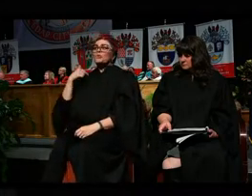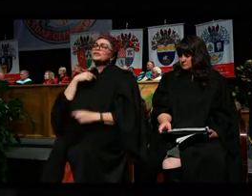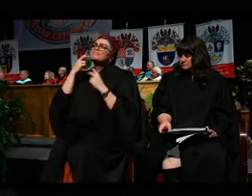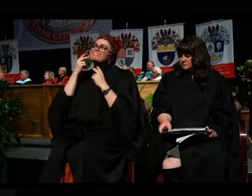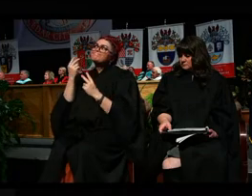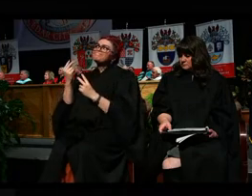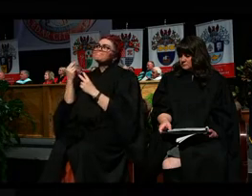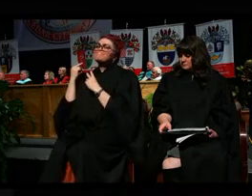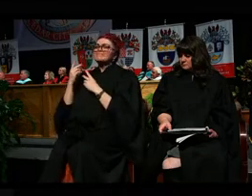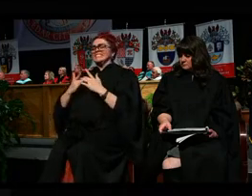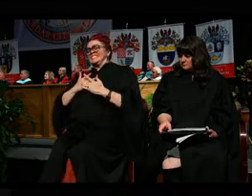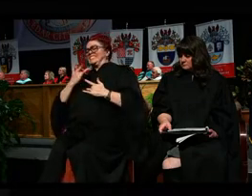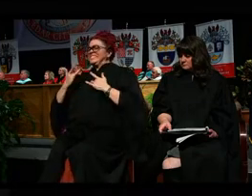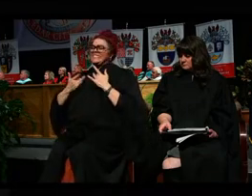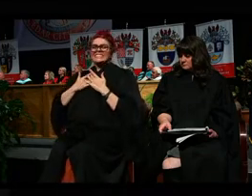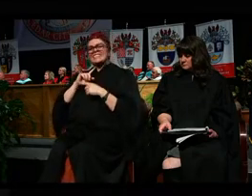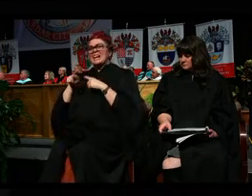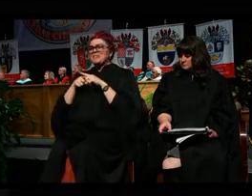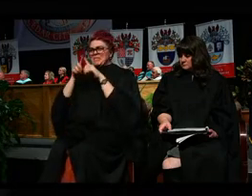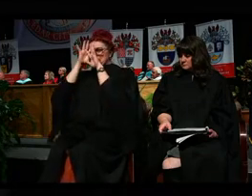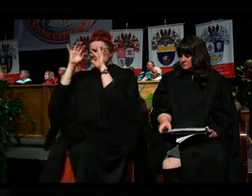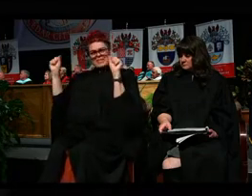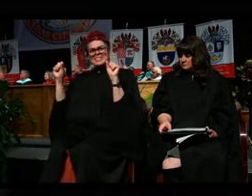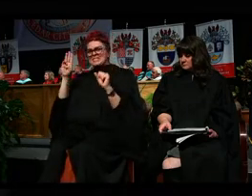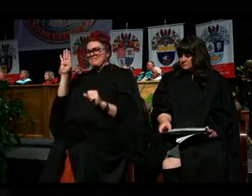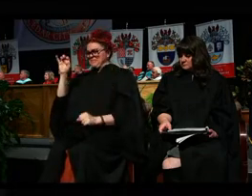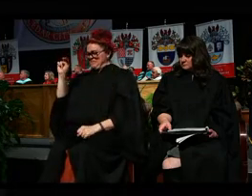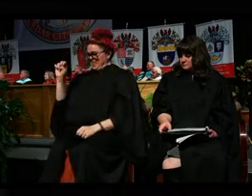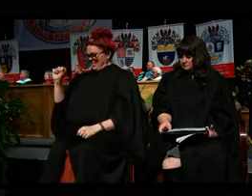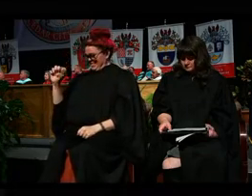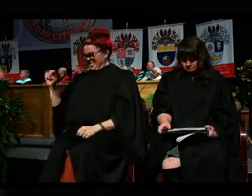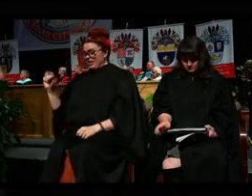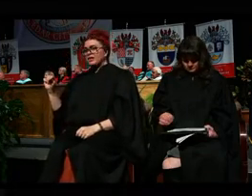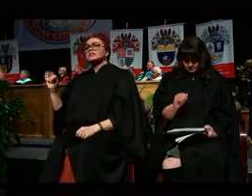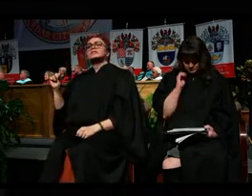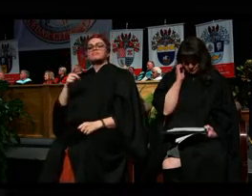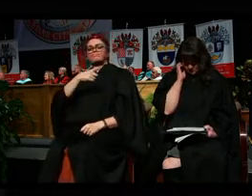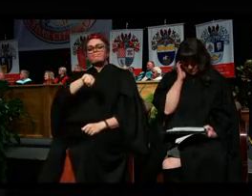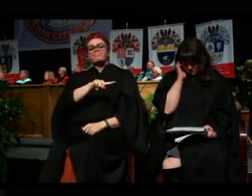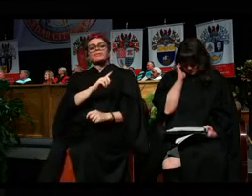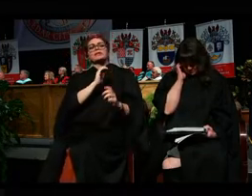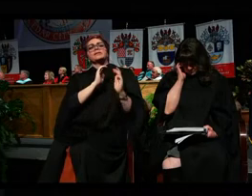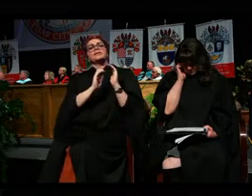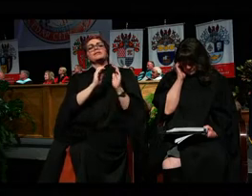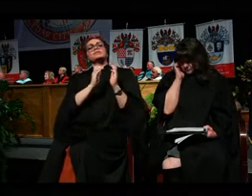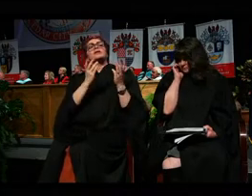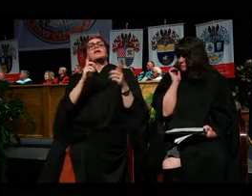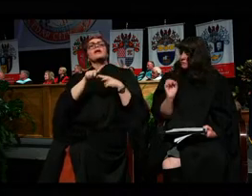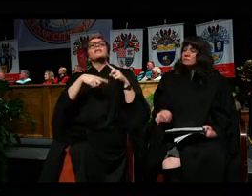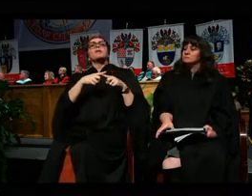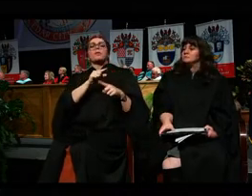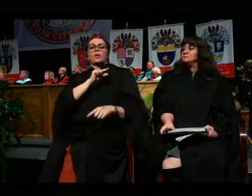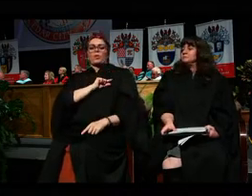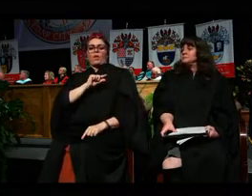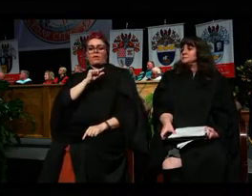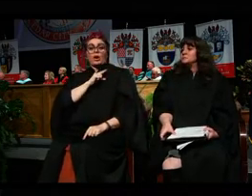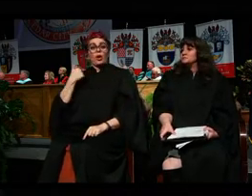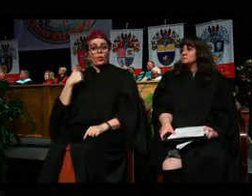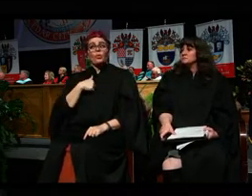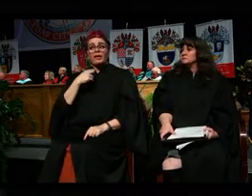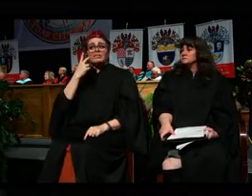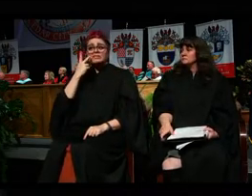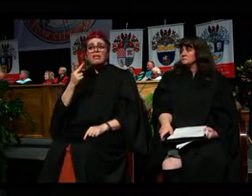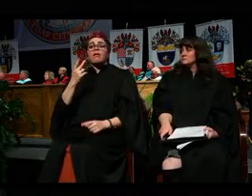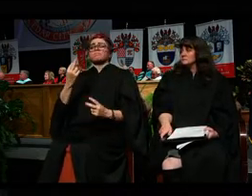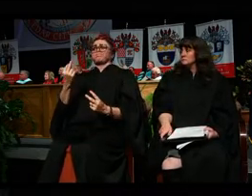hearing about the new President Benson, our conversation turned to qualities that we saw back